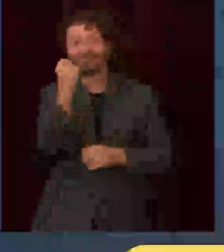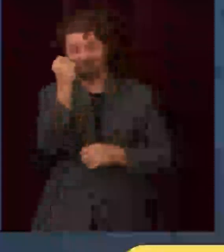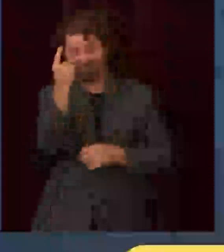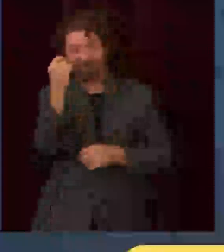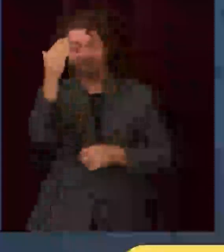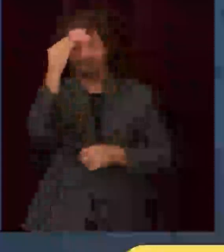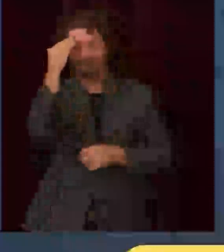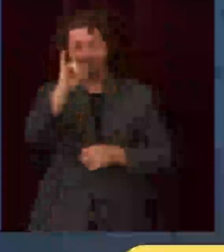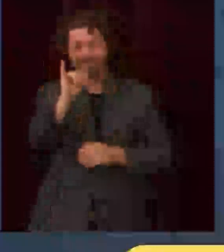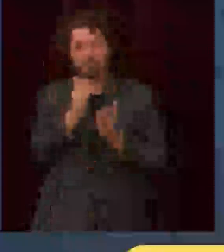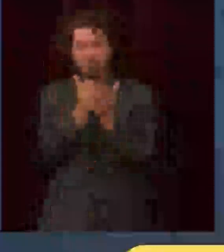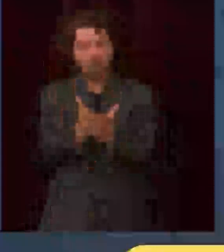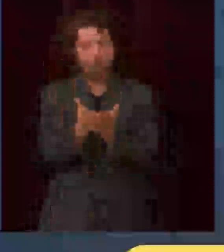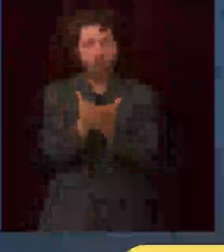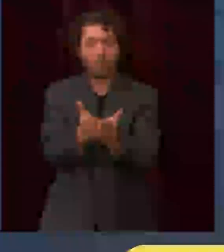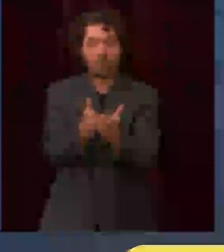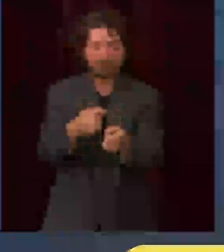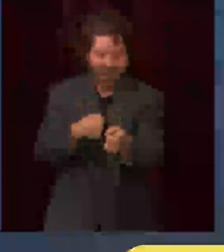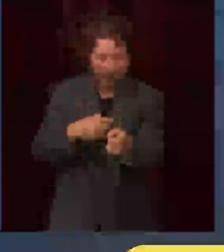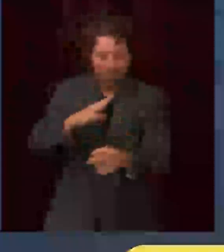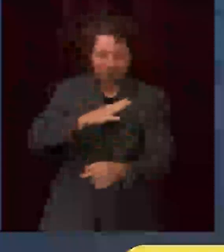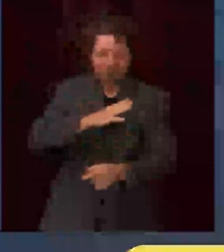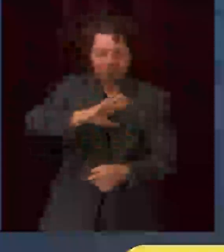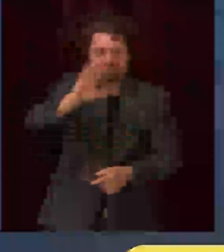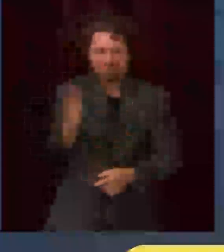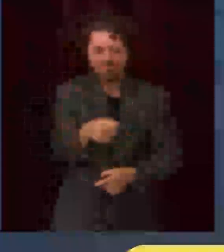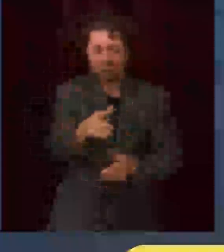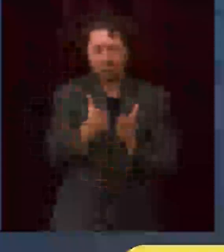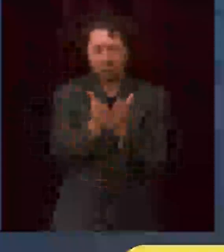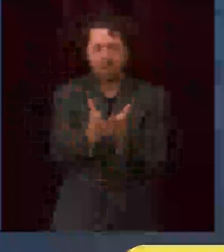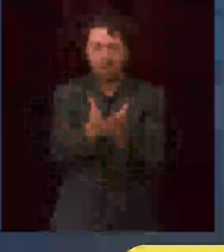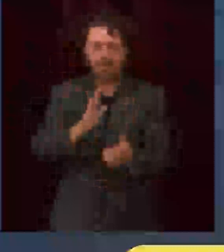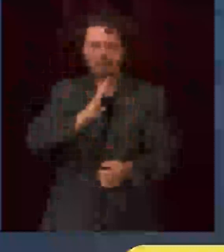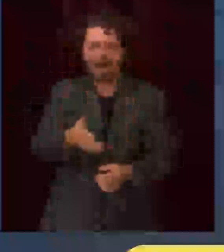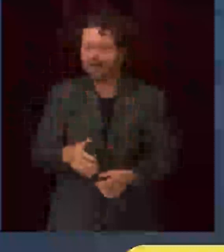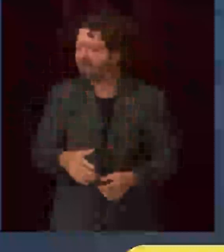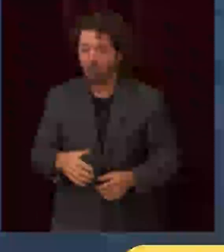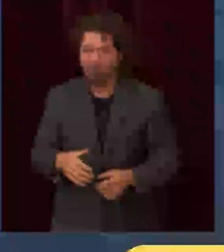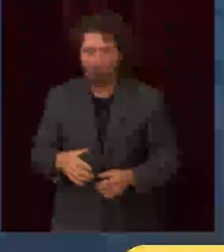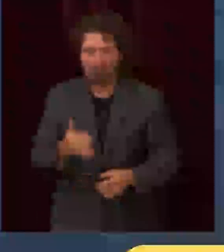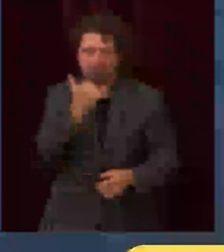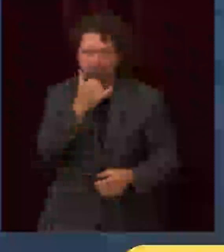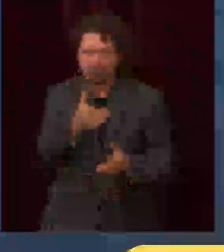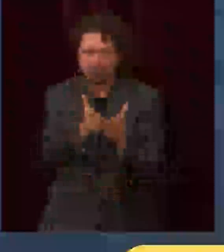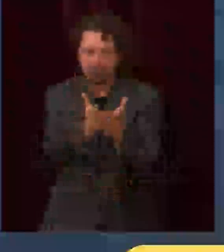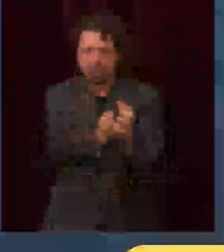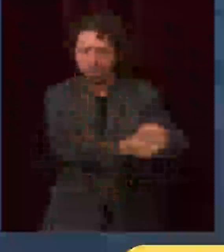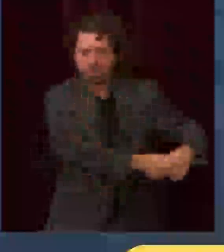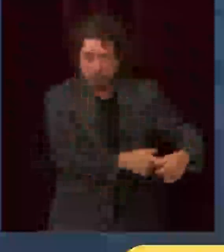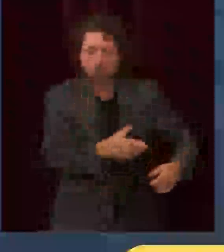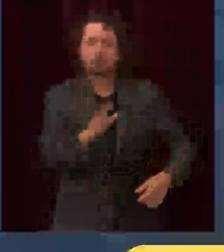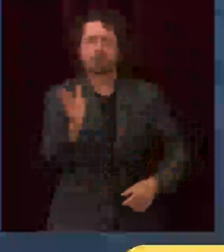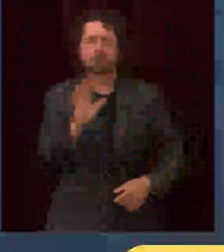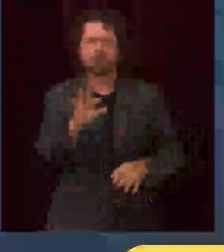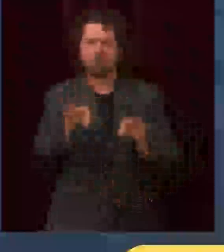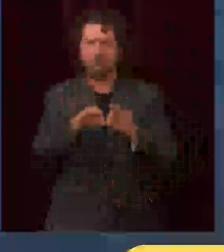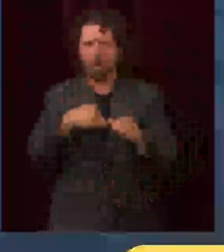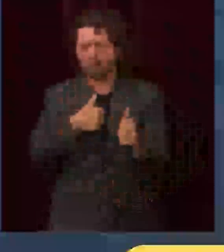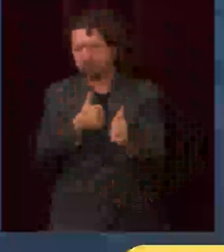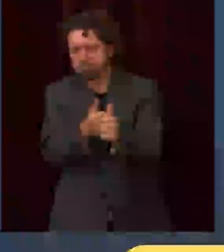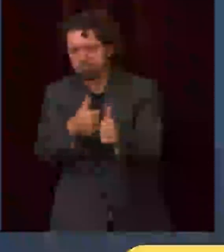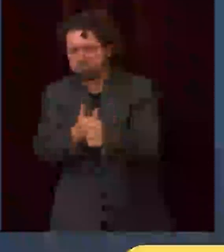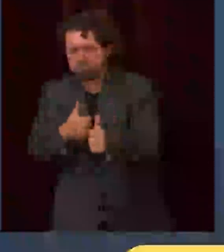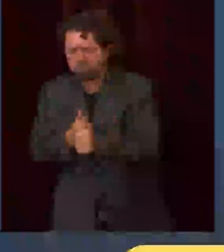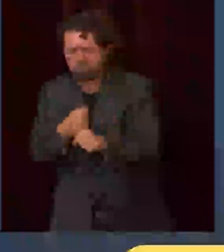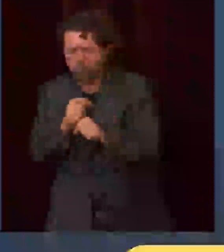with the Seattle Times. Well, one question, but I'd be curious to hear from both the governor and Secretary Wiesman on this. How did you end up